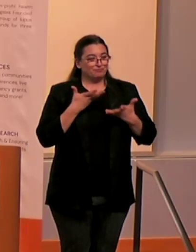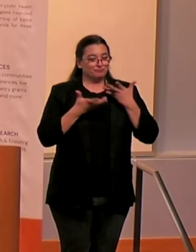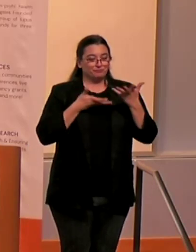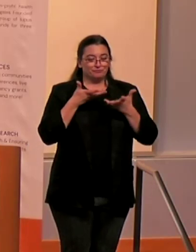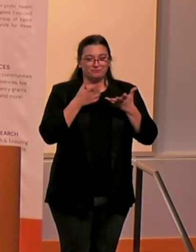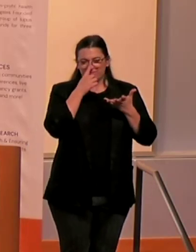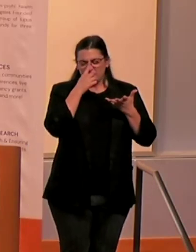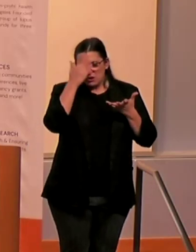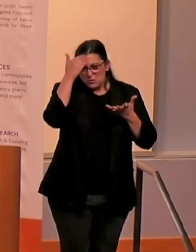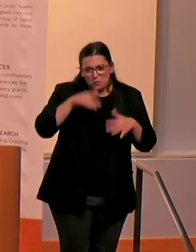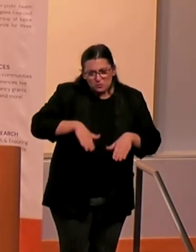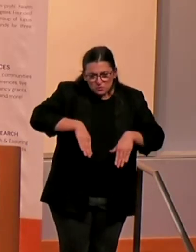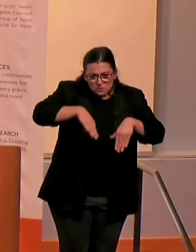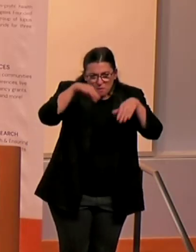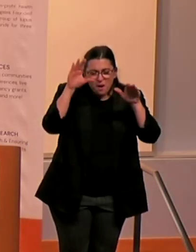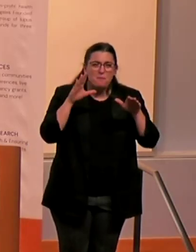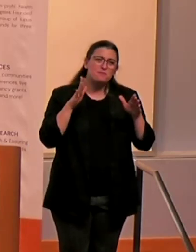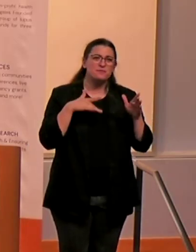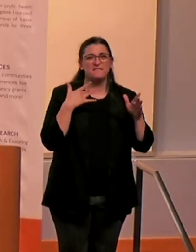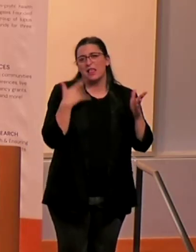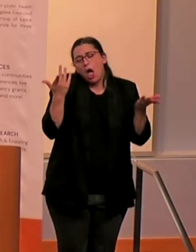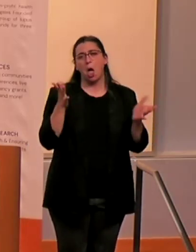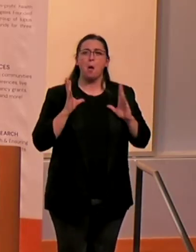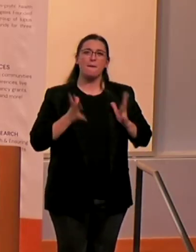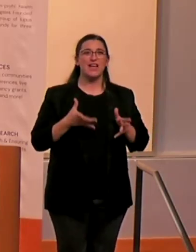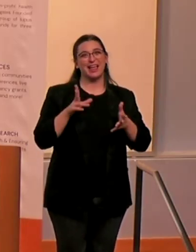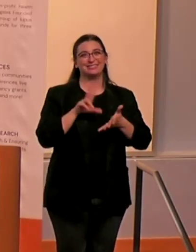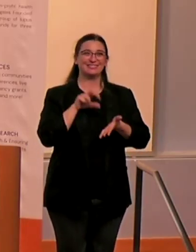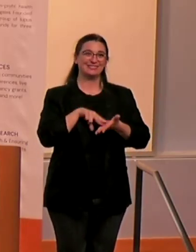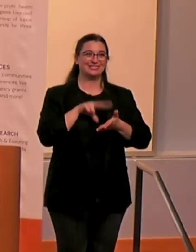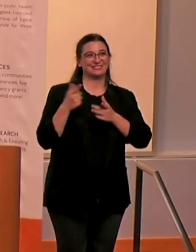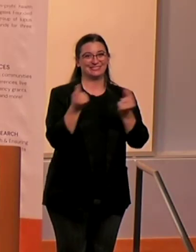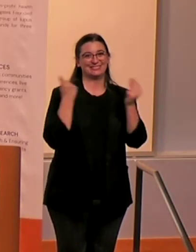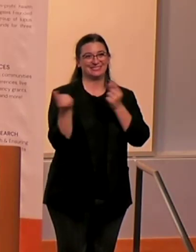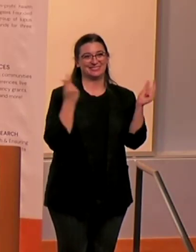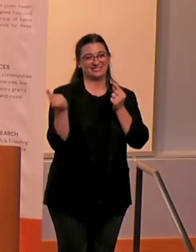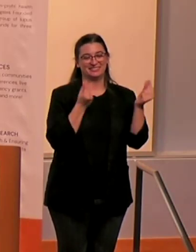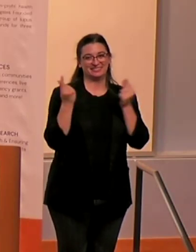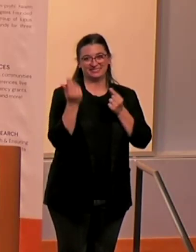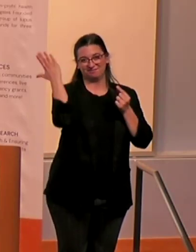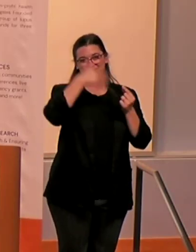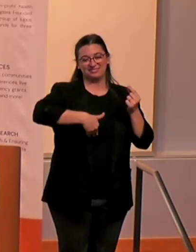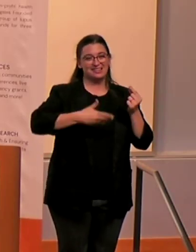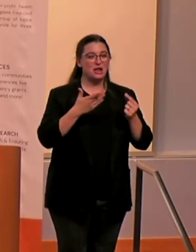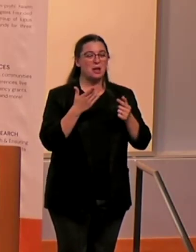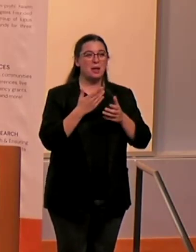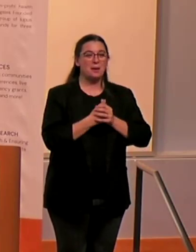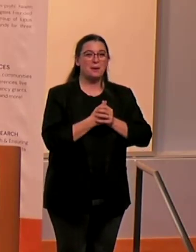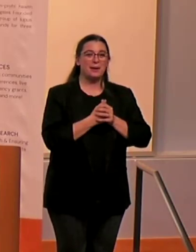you were a kid, you just, it's like the Energizer Bunny, you just go, go, go, and you want to do everything. And